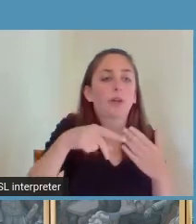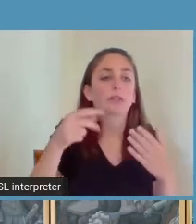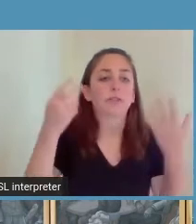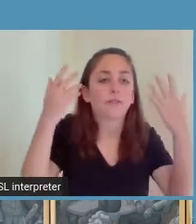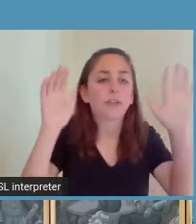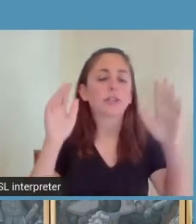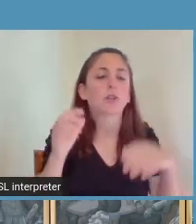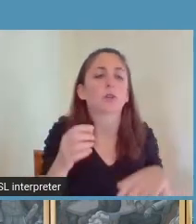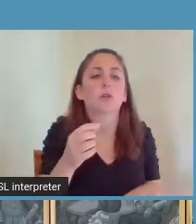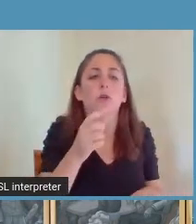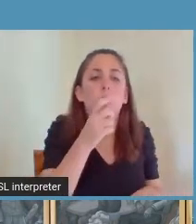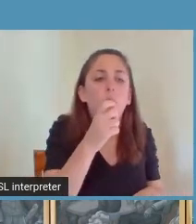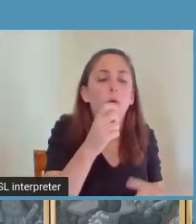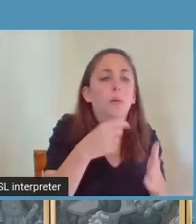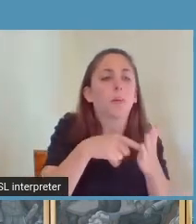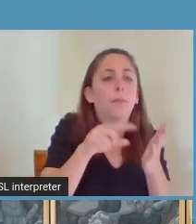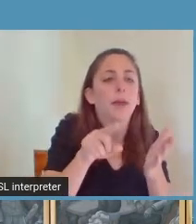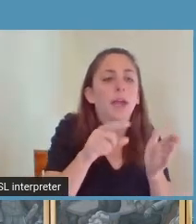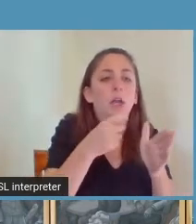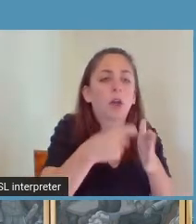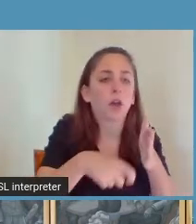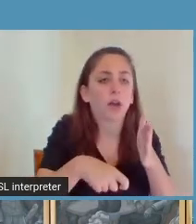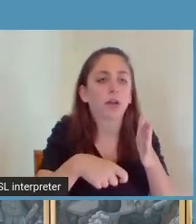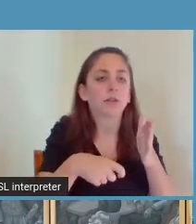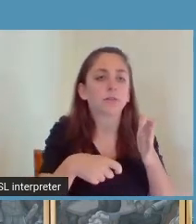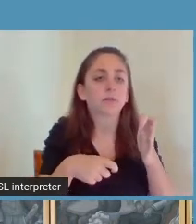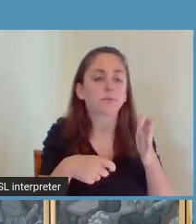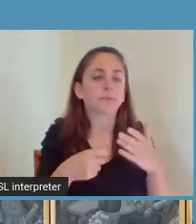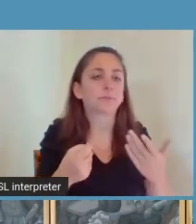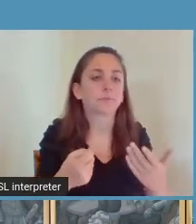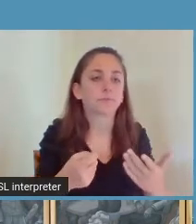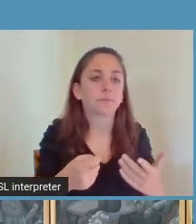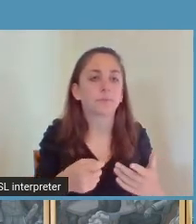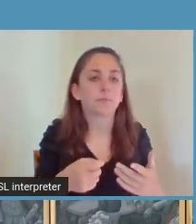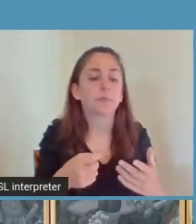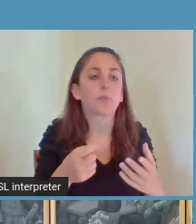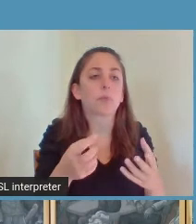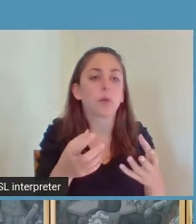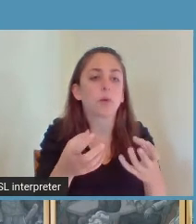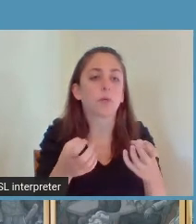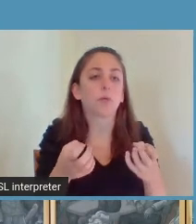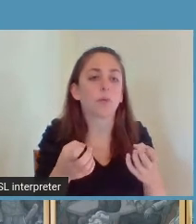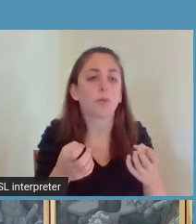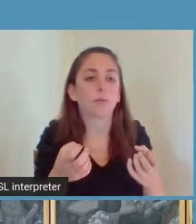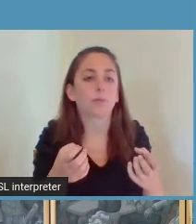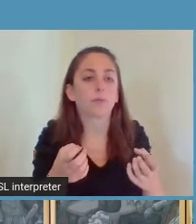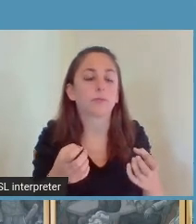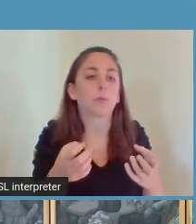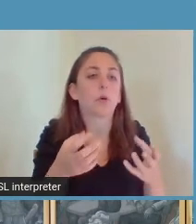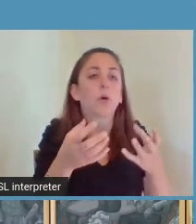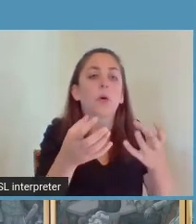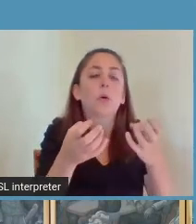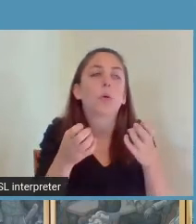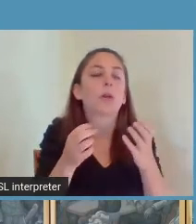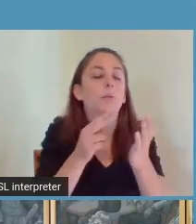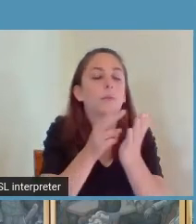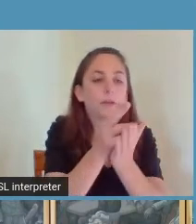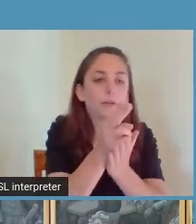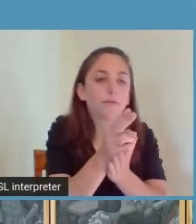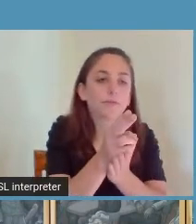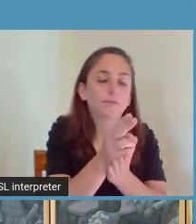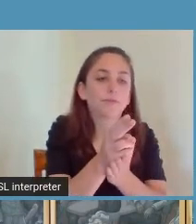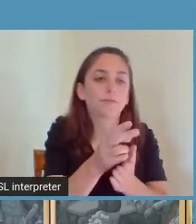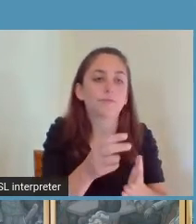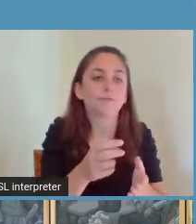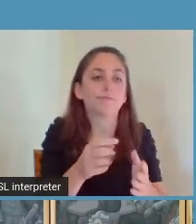pay the website costs to keep up in perpetuity. You want that spelled out when you're